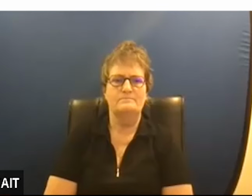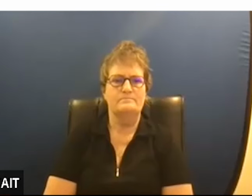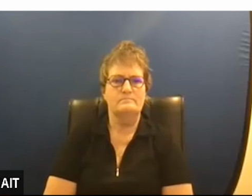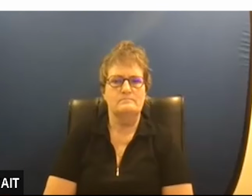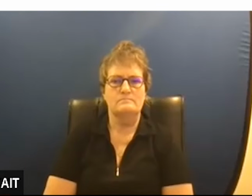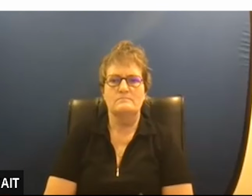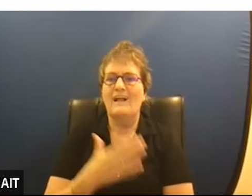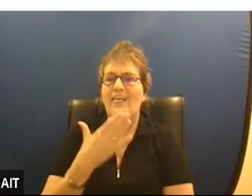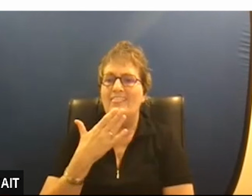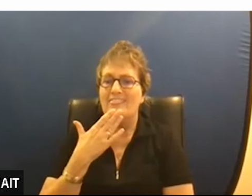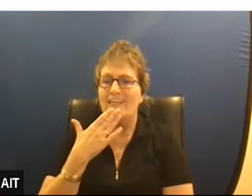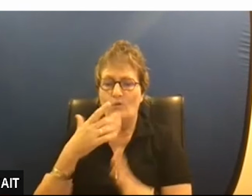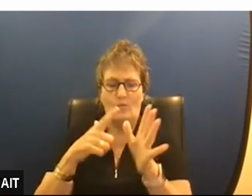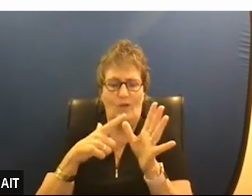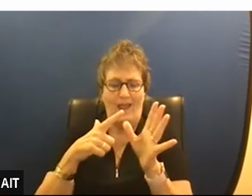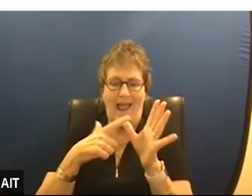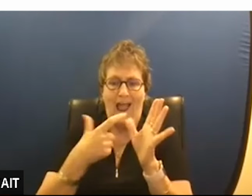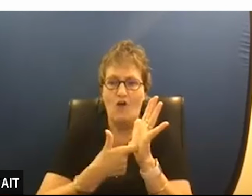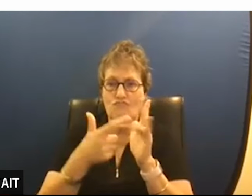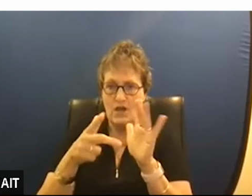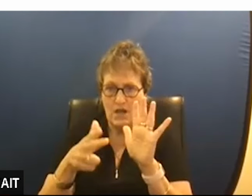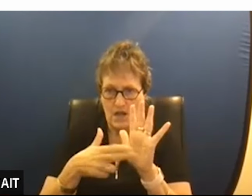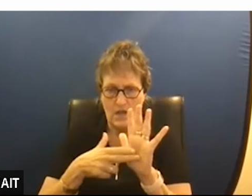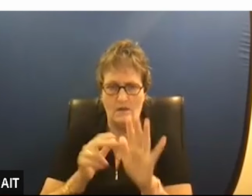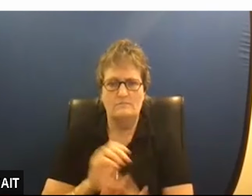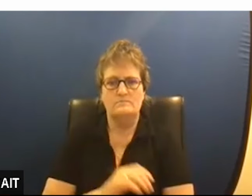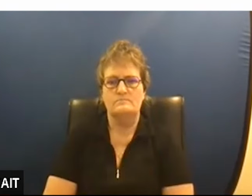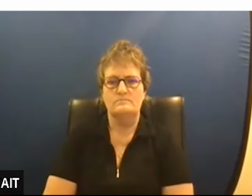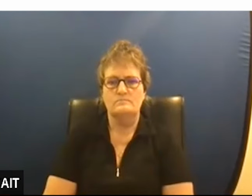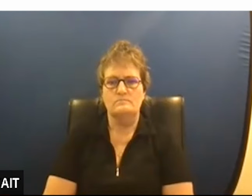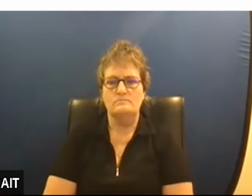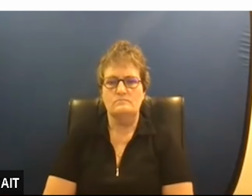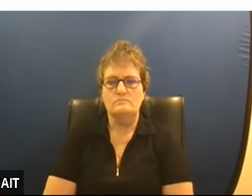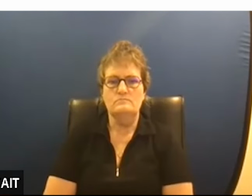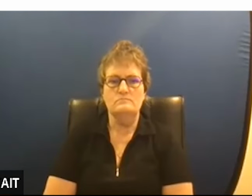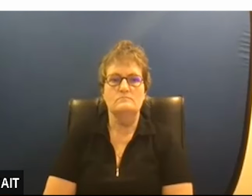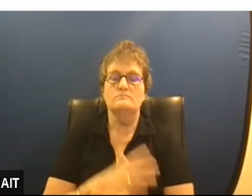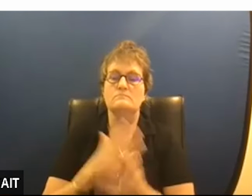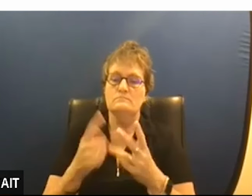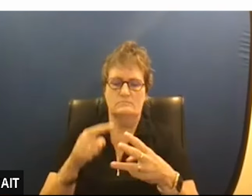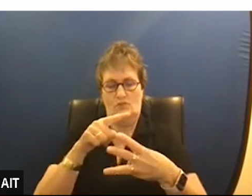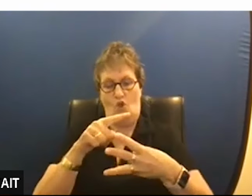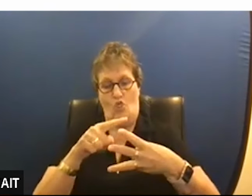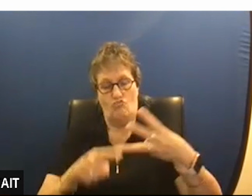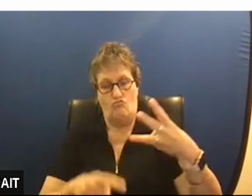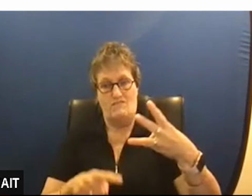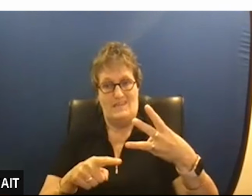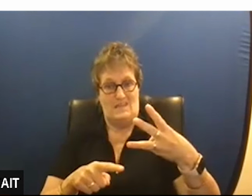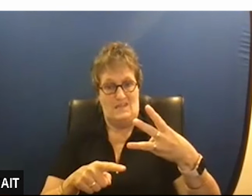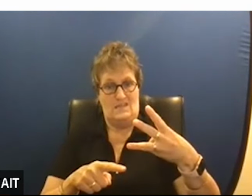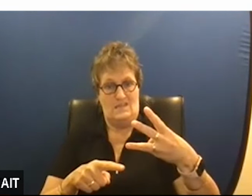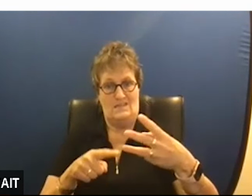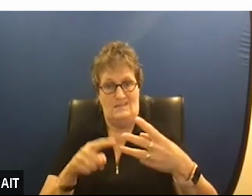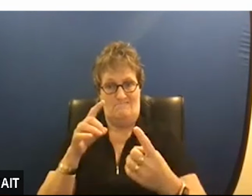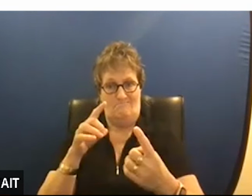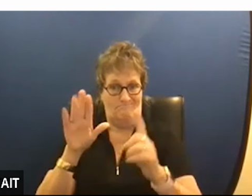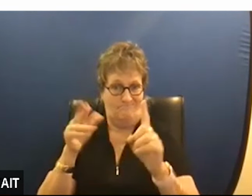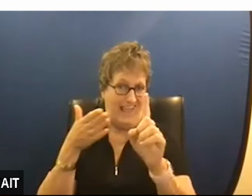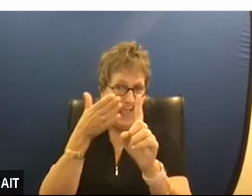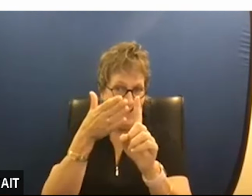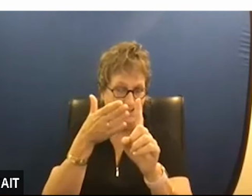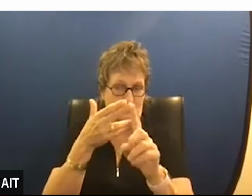Thanks so much, Aaron. That was great, man. Okay, so the three primary aims you can see on